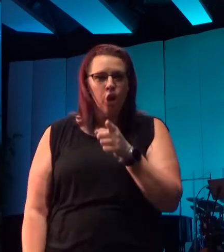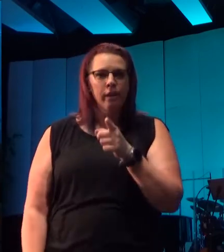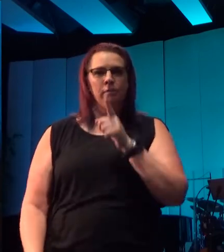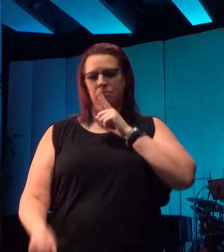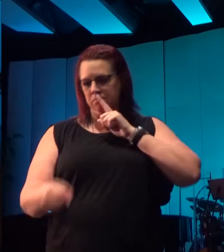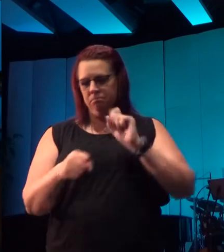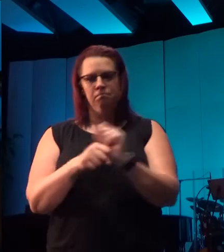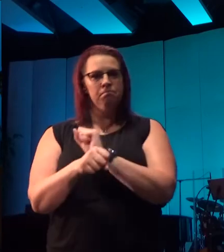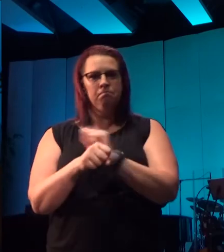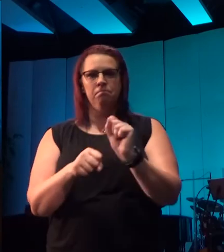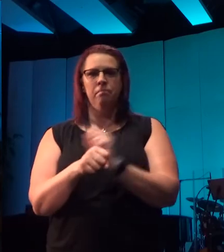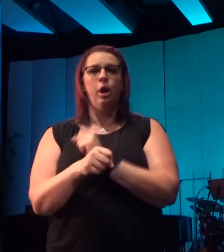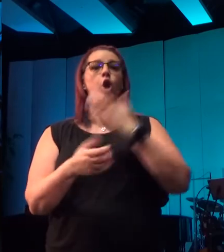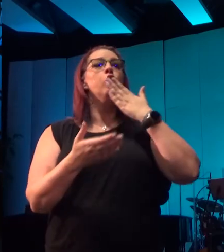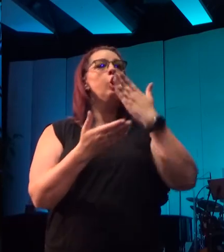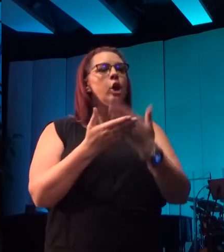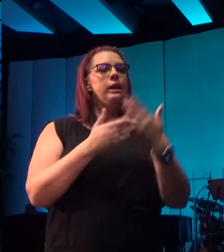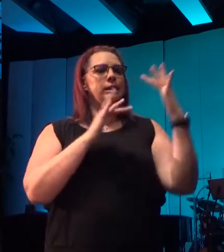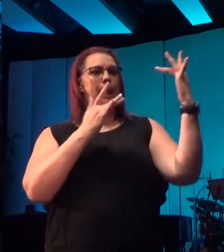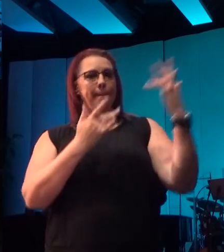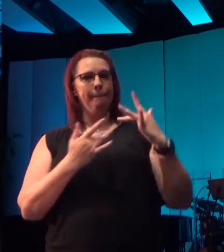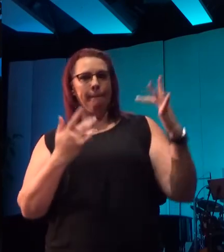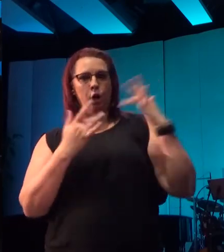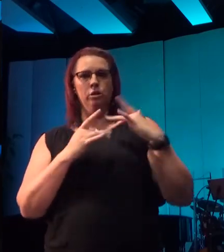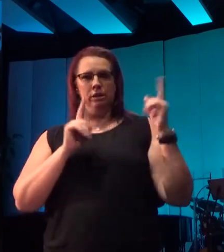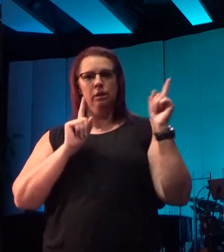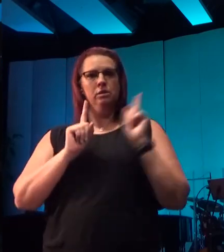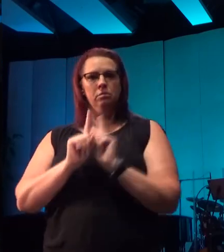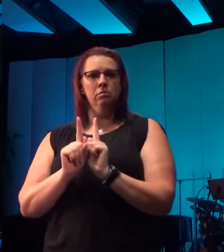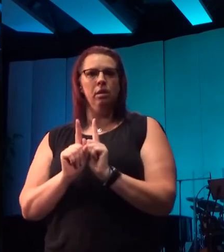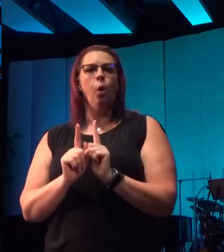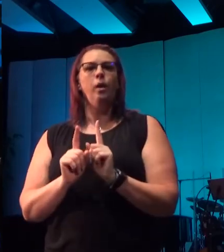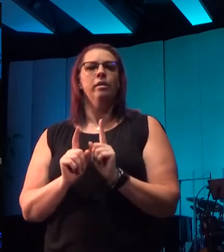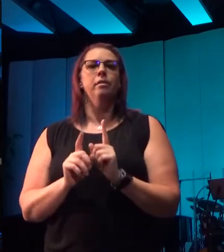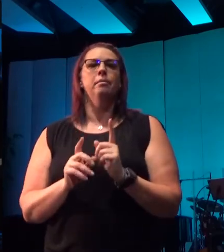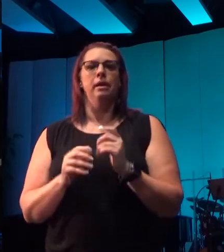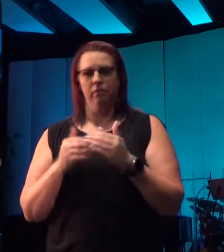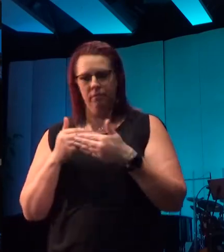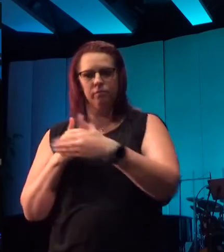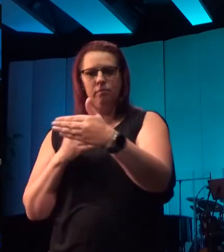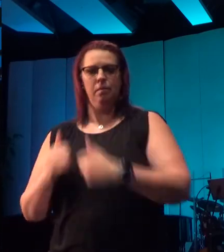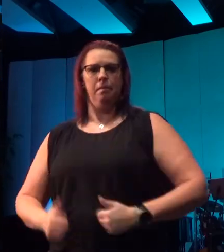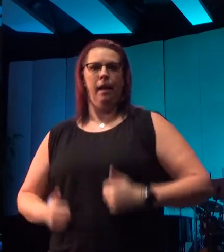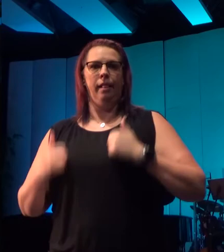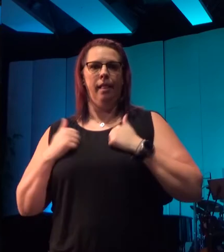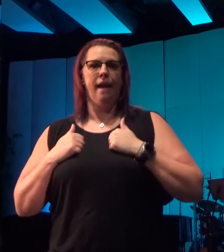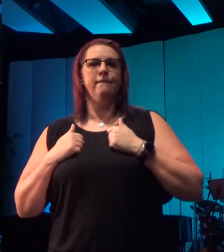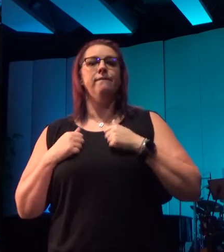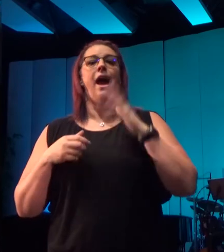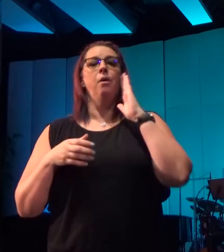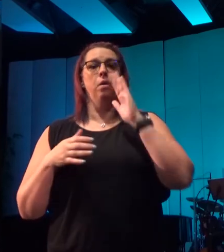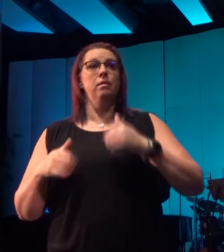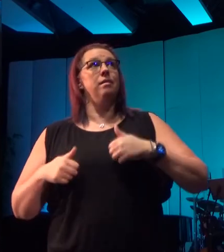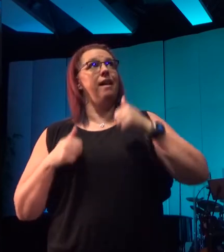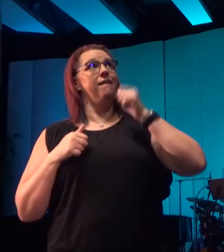surely, goodness and mercy shall follow me all the days of my life, and I will dwell in the house of the Lord forever.